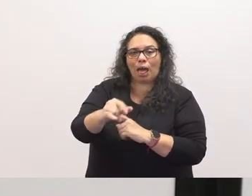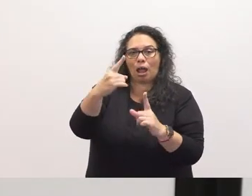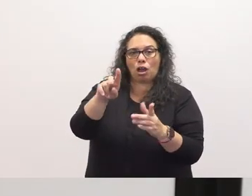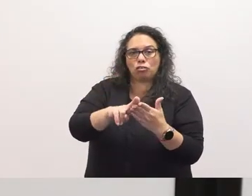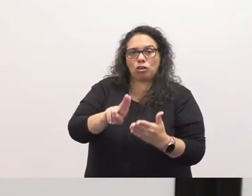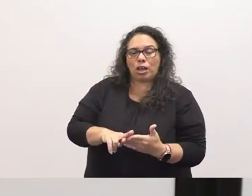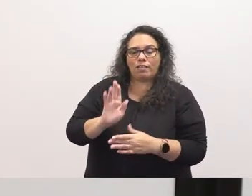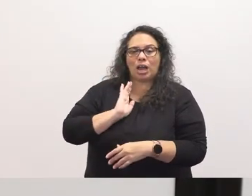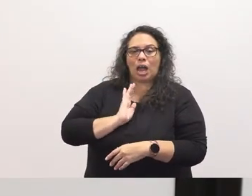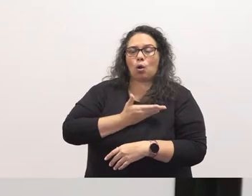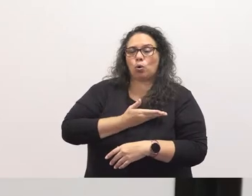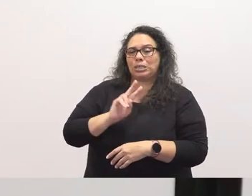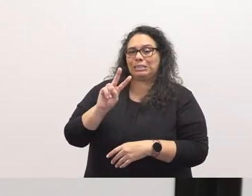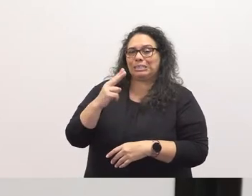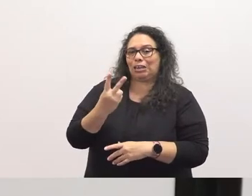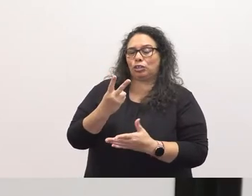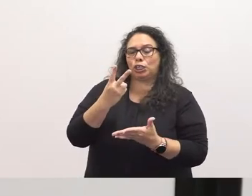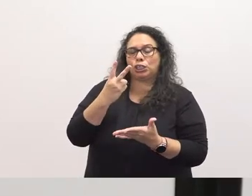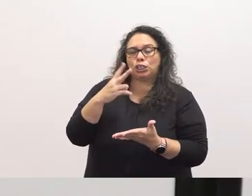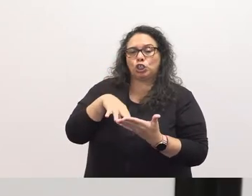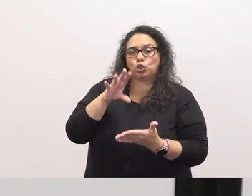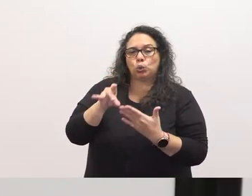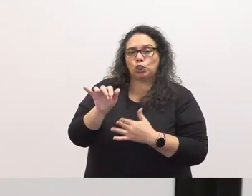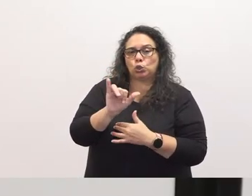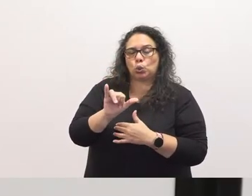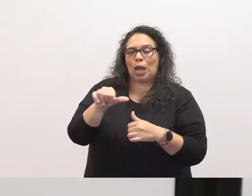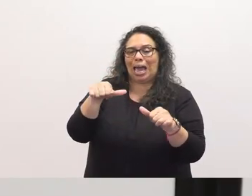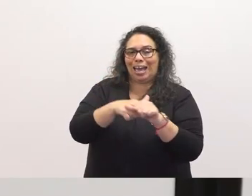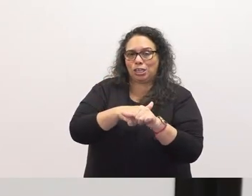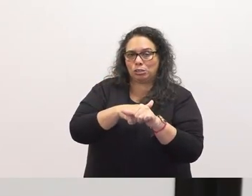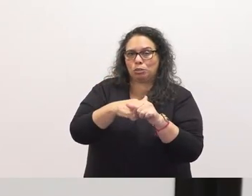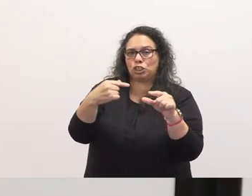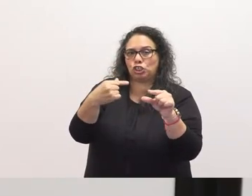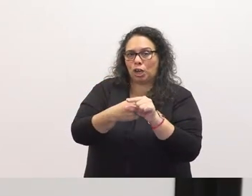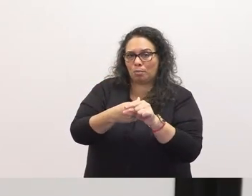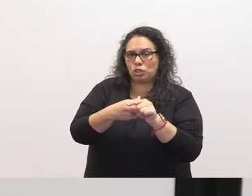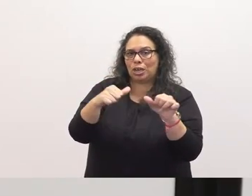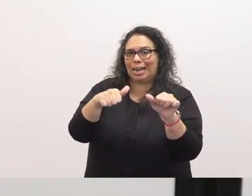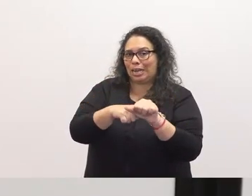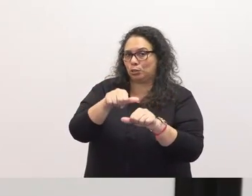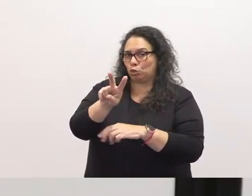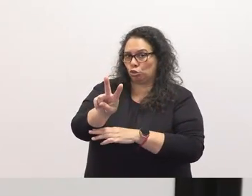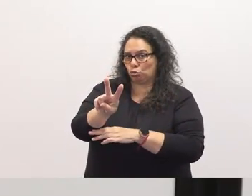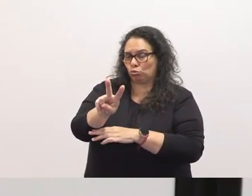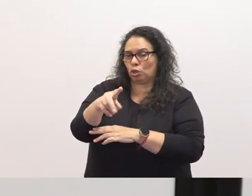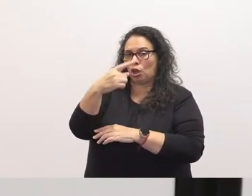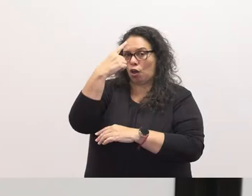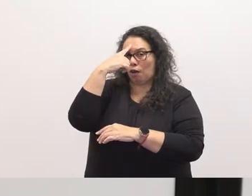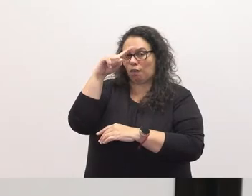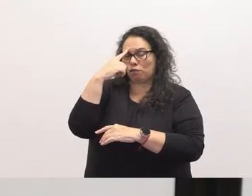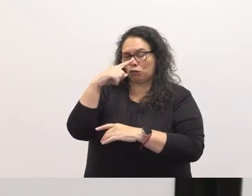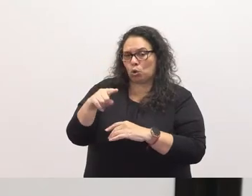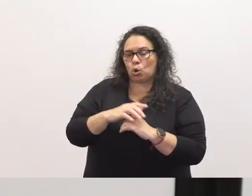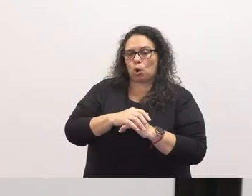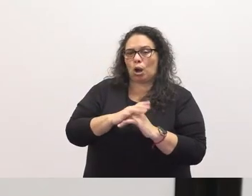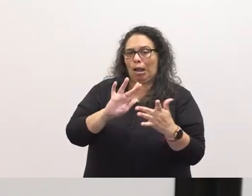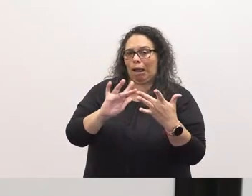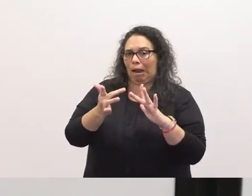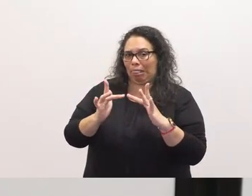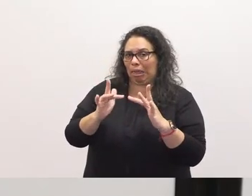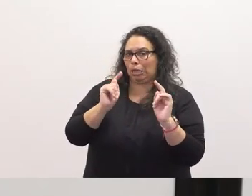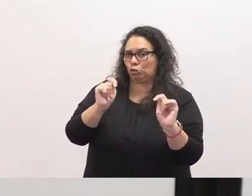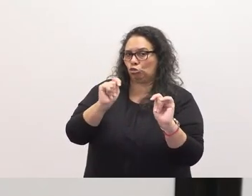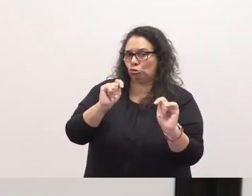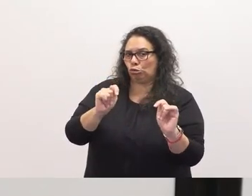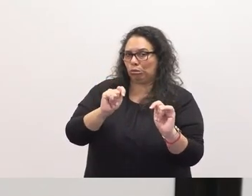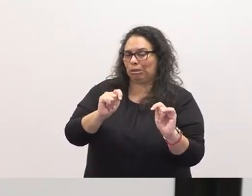our secondary students as well in algebra, geometry, and algebra 2. It is for high dosage online tutoring. It